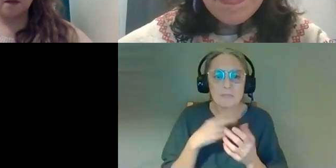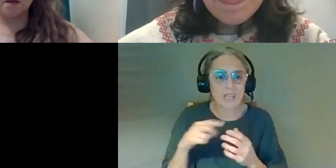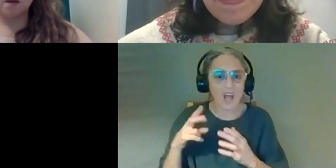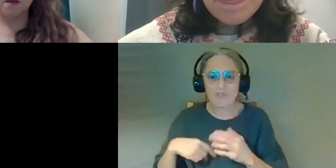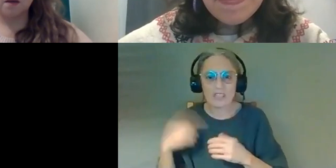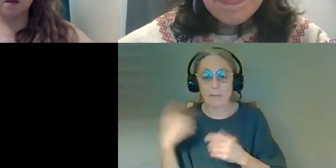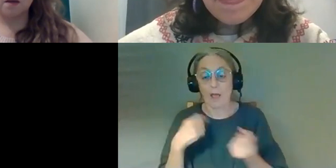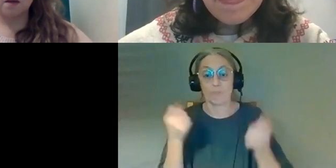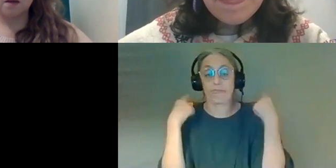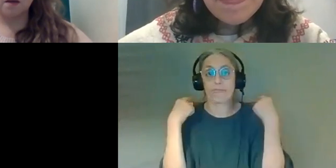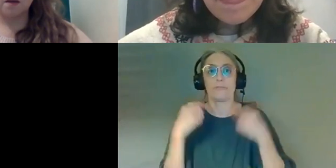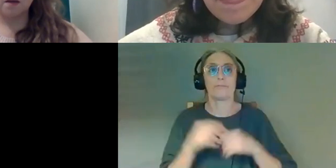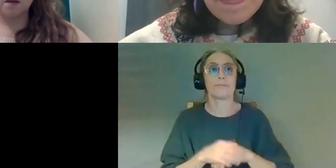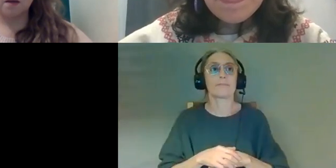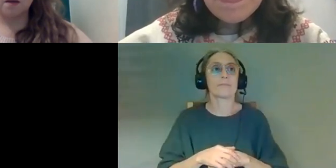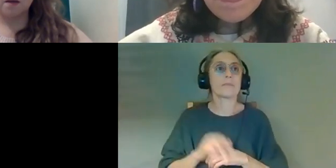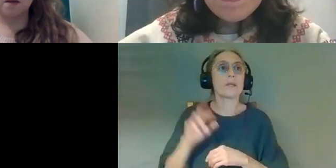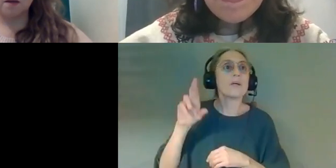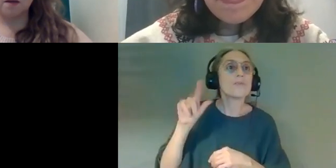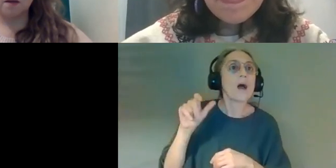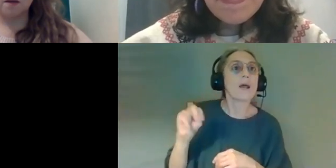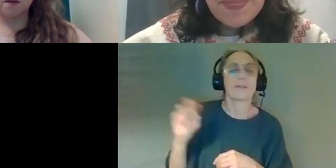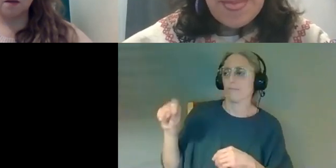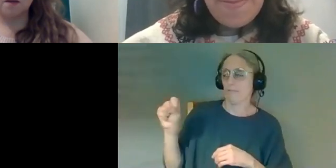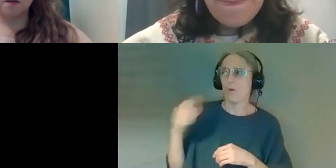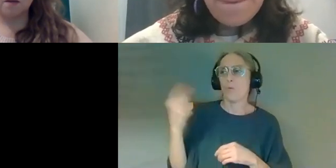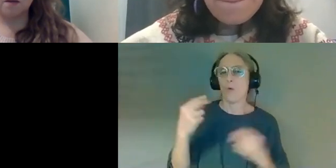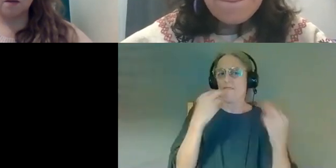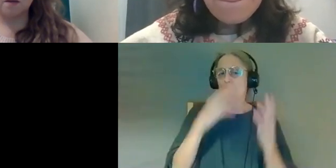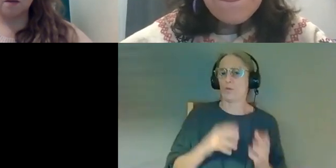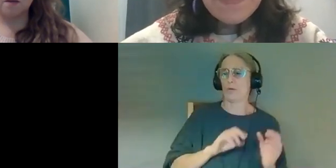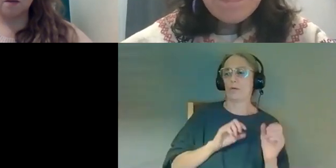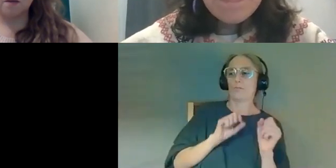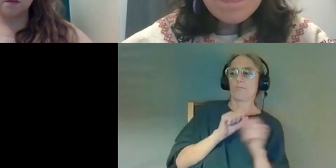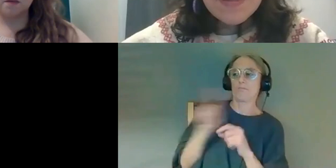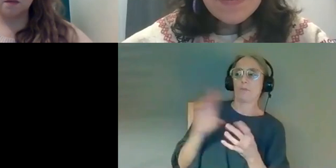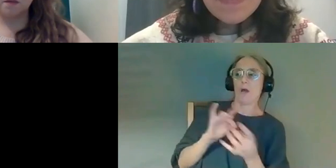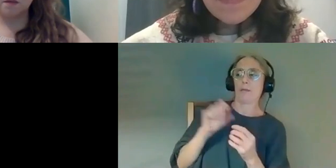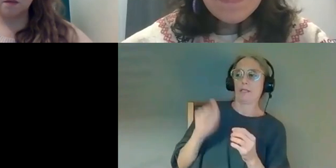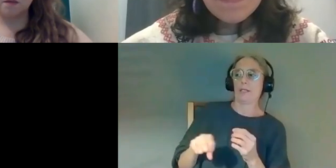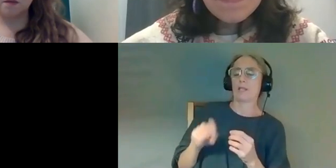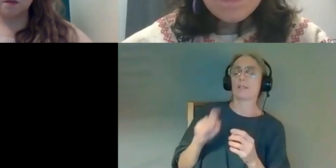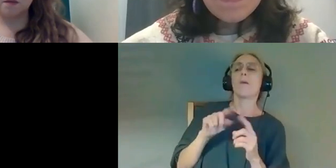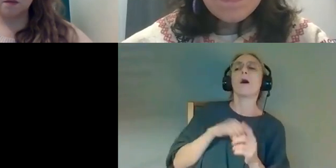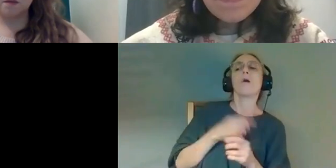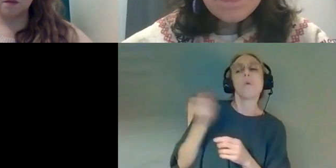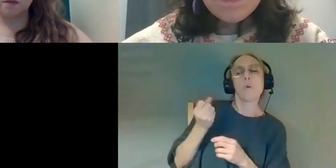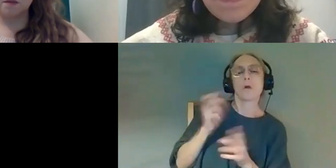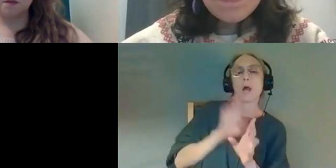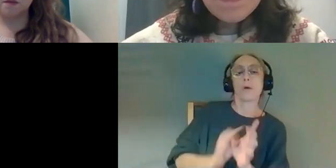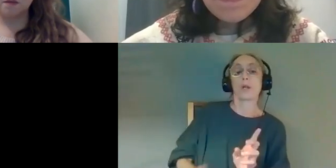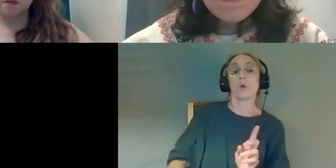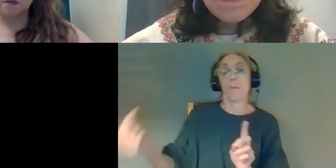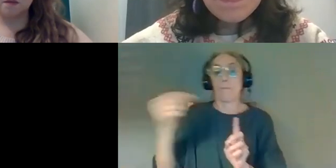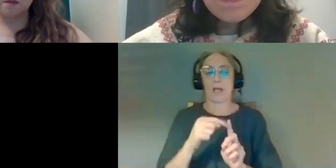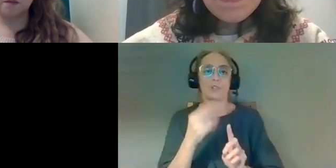Yeah, that was a comment from one of our viewers, I believe. But I wanted to wrap back around to the public food access and transit and talk about a